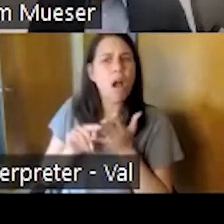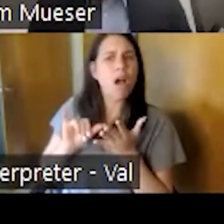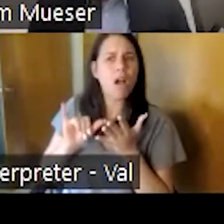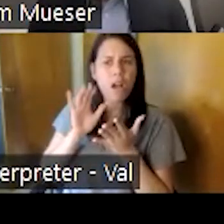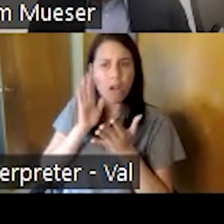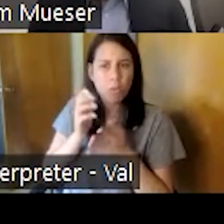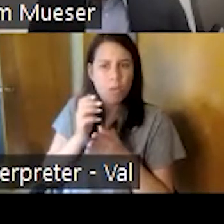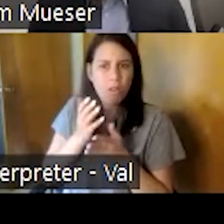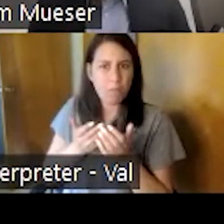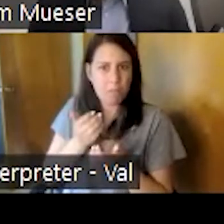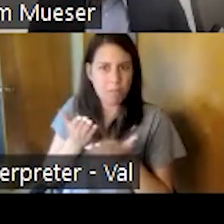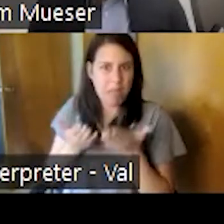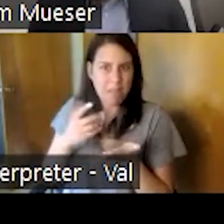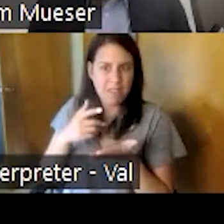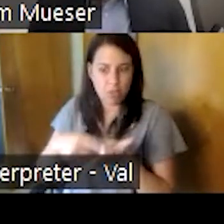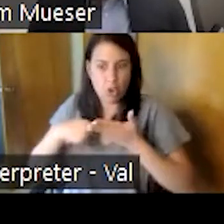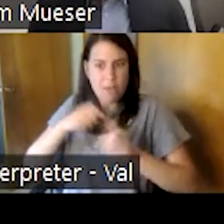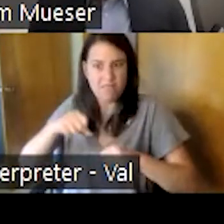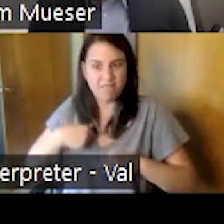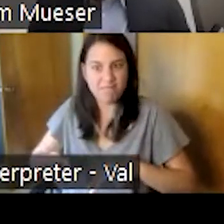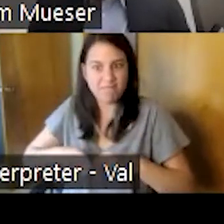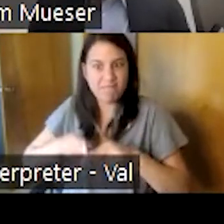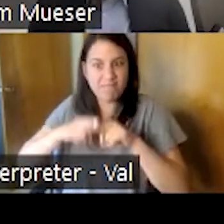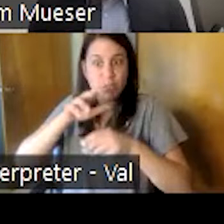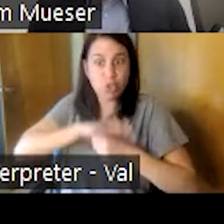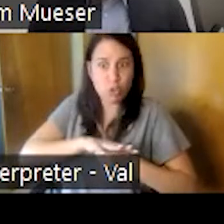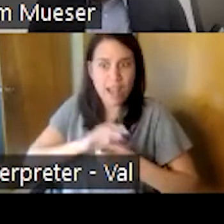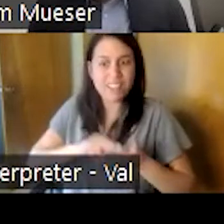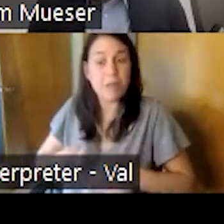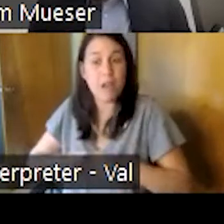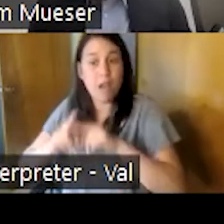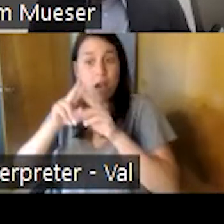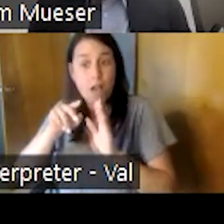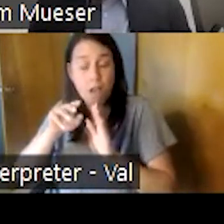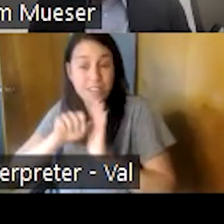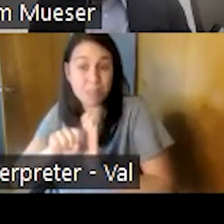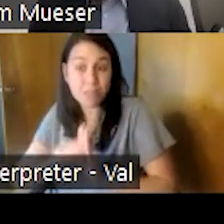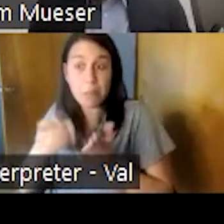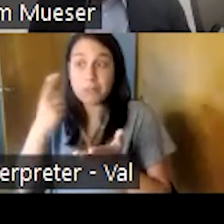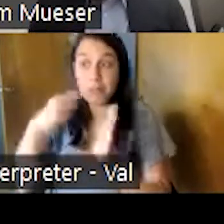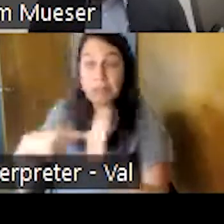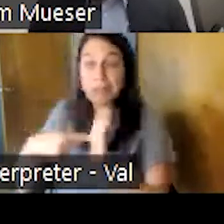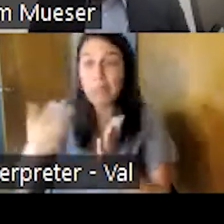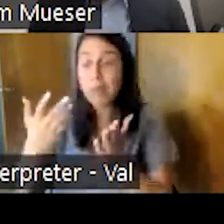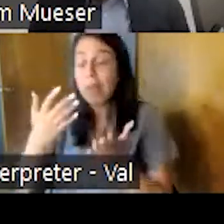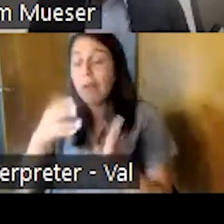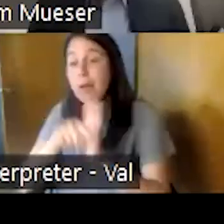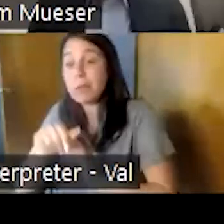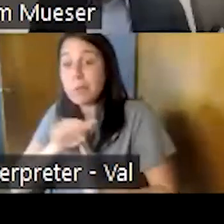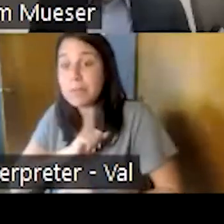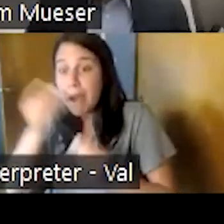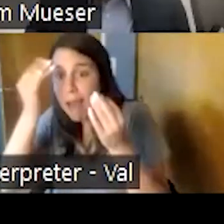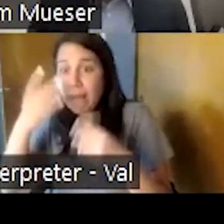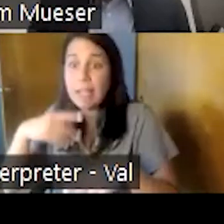increase in stress, which could also include an increase in symptoms, including things like suicidality or hallucinations, and coming up with a plan for